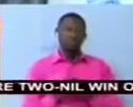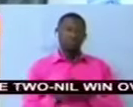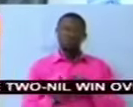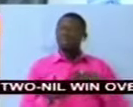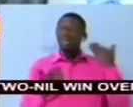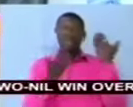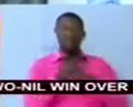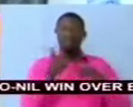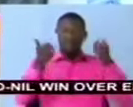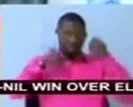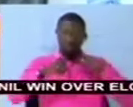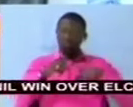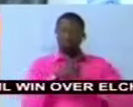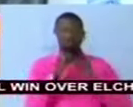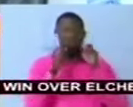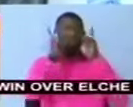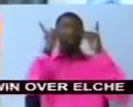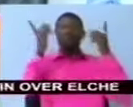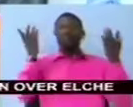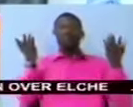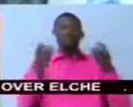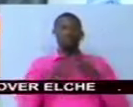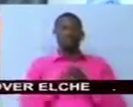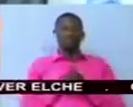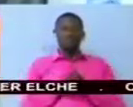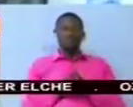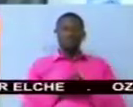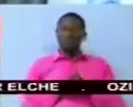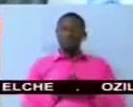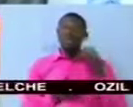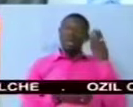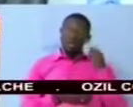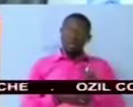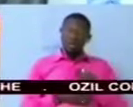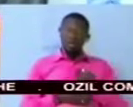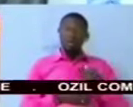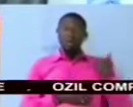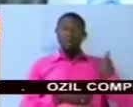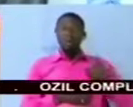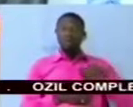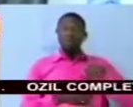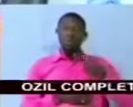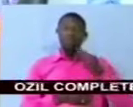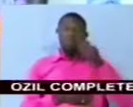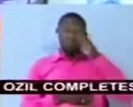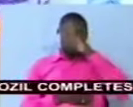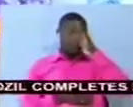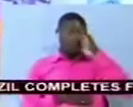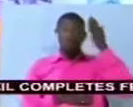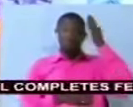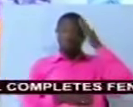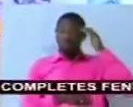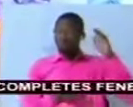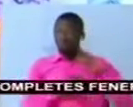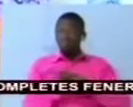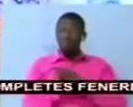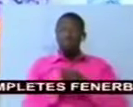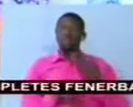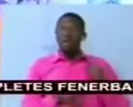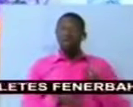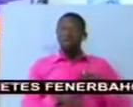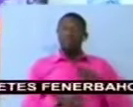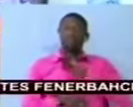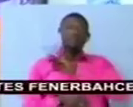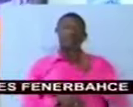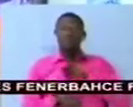in my life lolou lama birkama xame that's how I was known in birkama non lama suma mbokay xame that's how my relative knew me